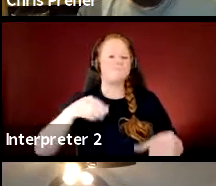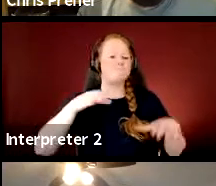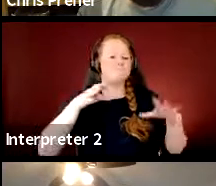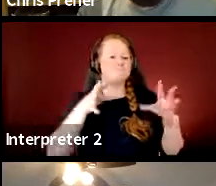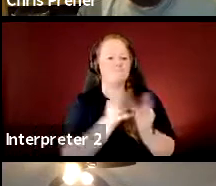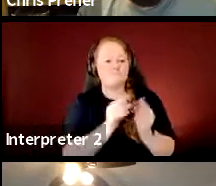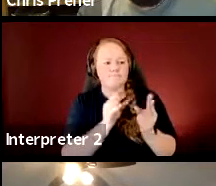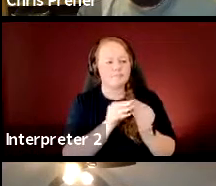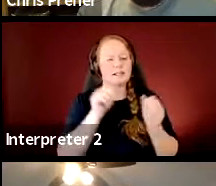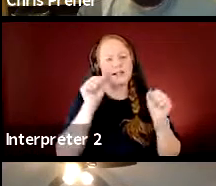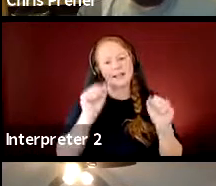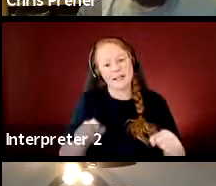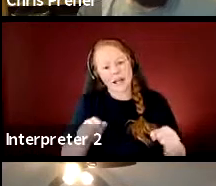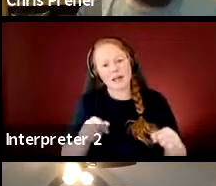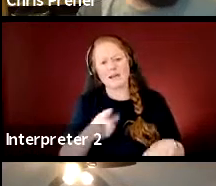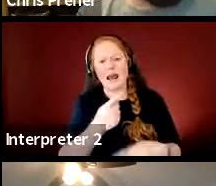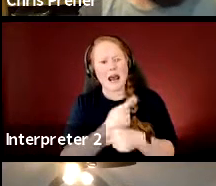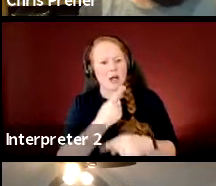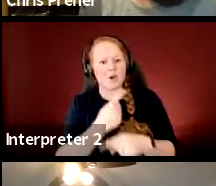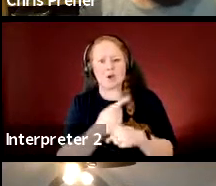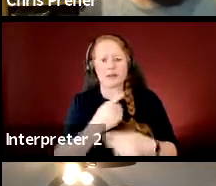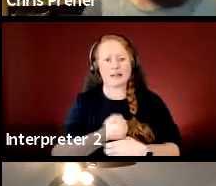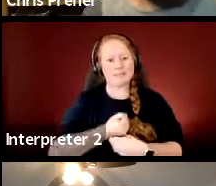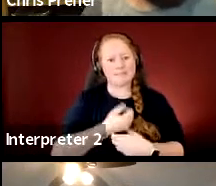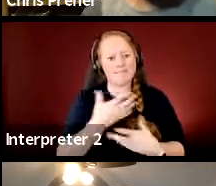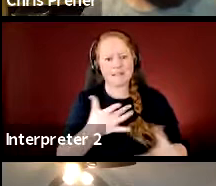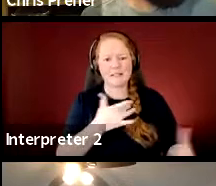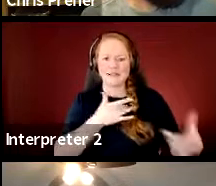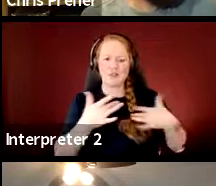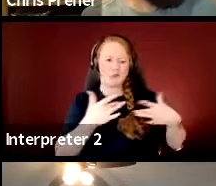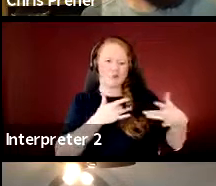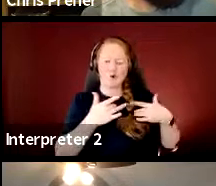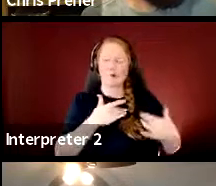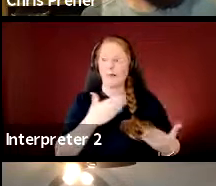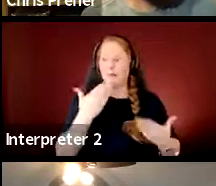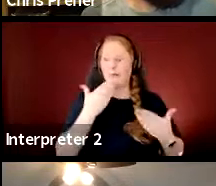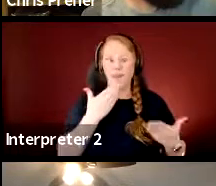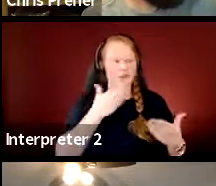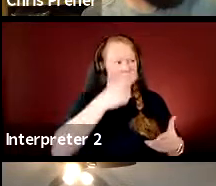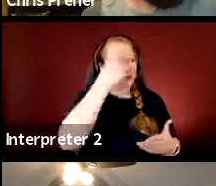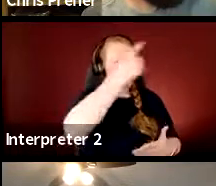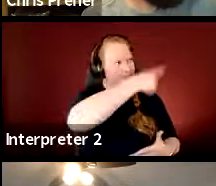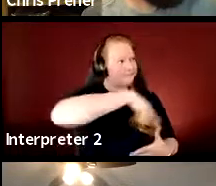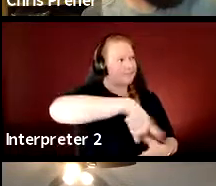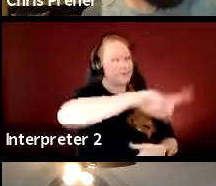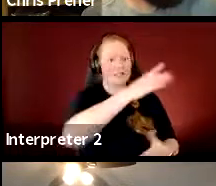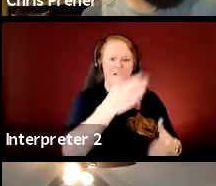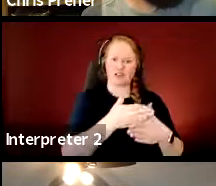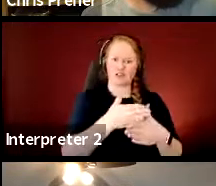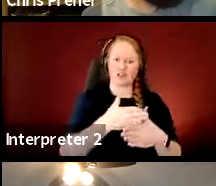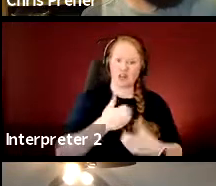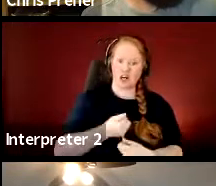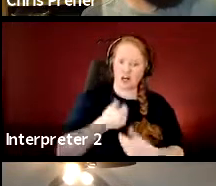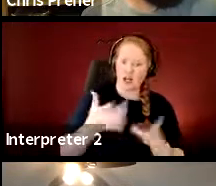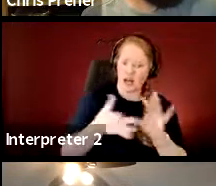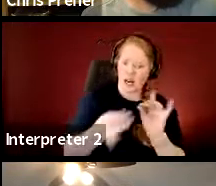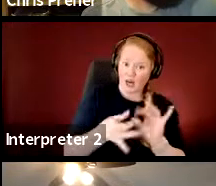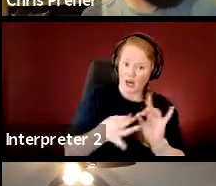some concerns. I would like to thank everybody that shared. They shared a lot of information. I just wanted